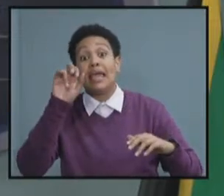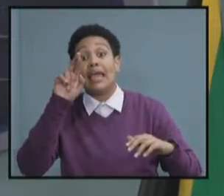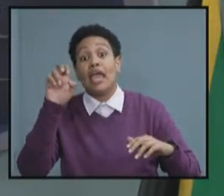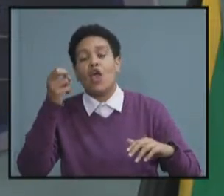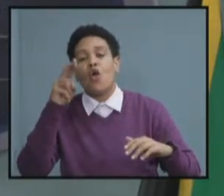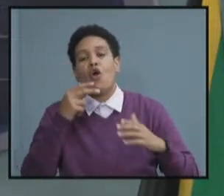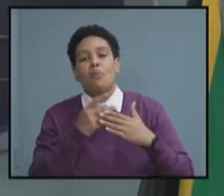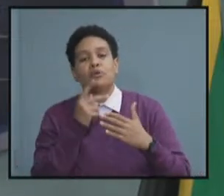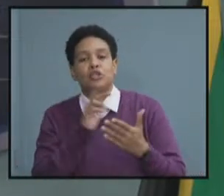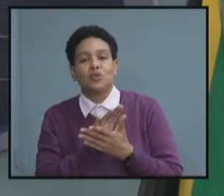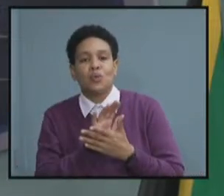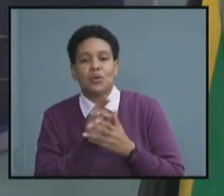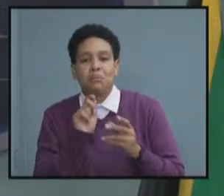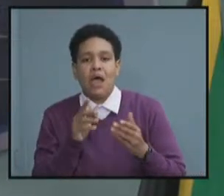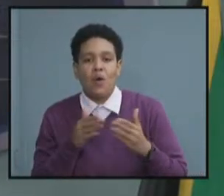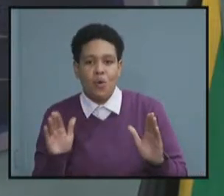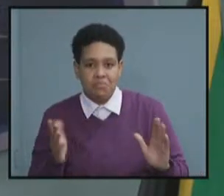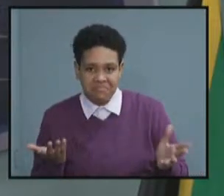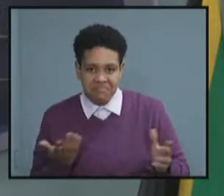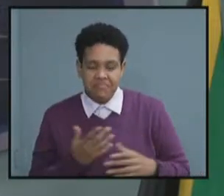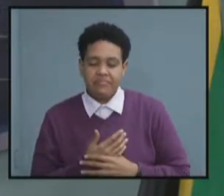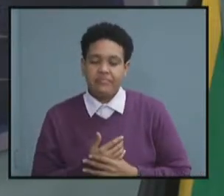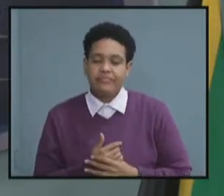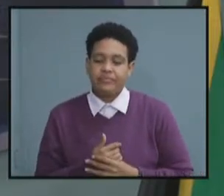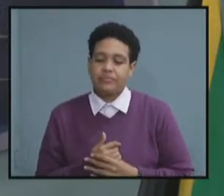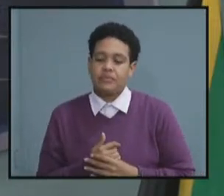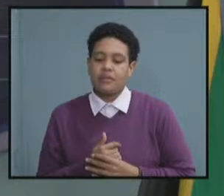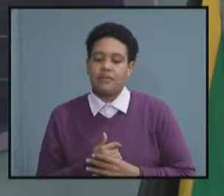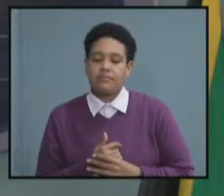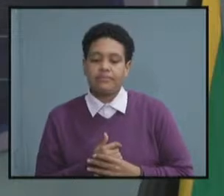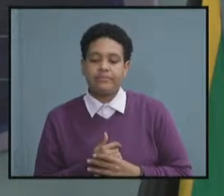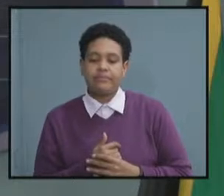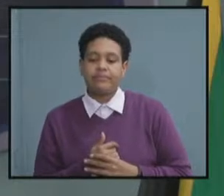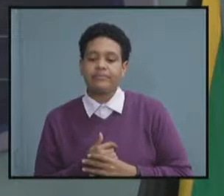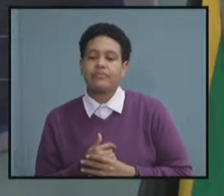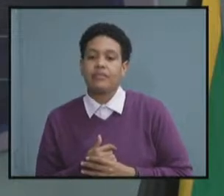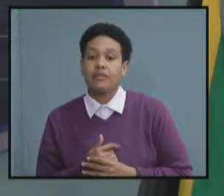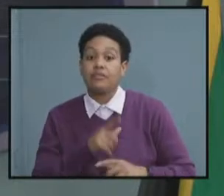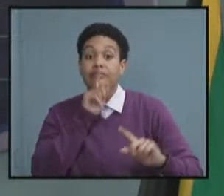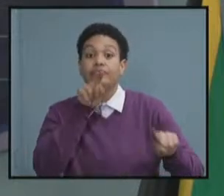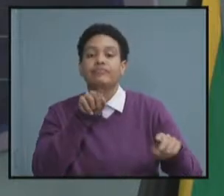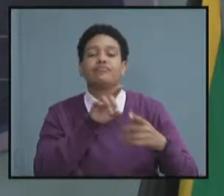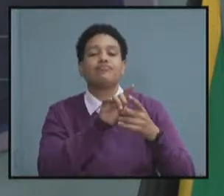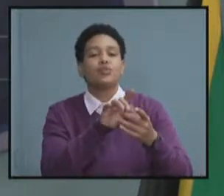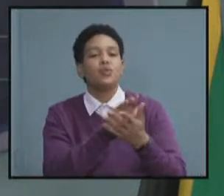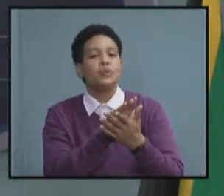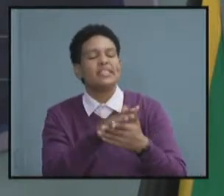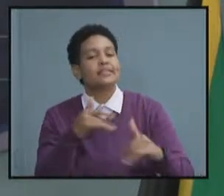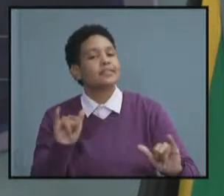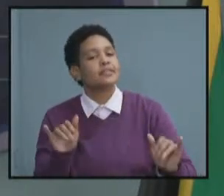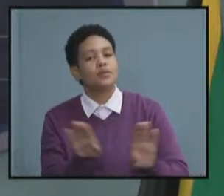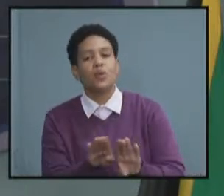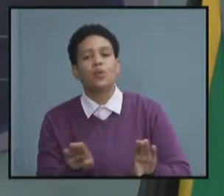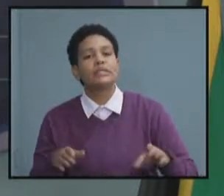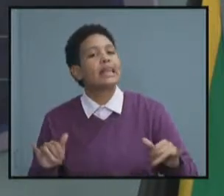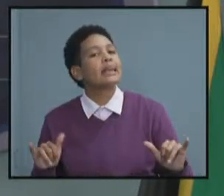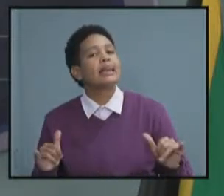preschools? Right, so the orders still remain as it relates to schools,